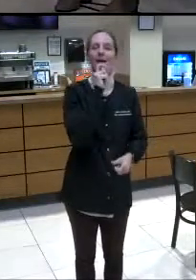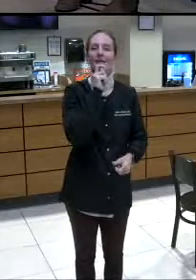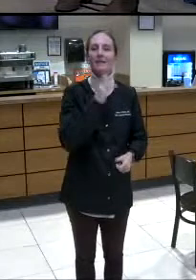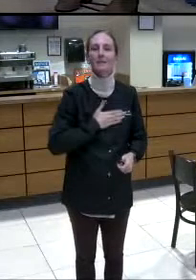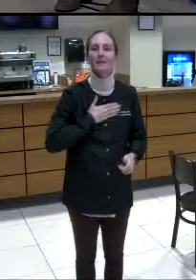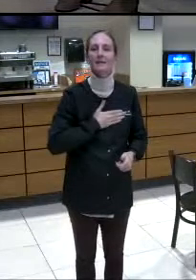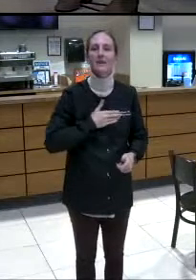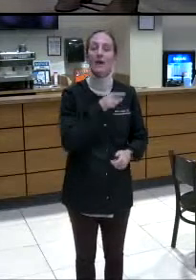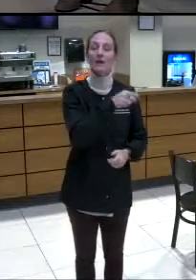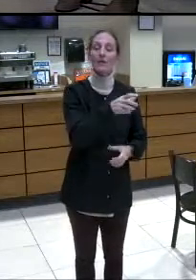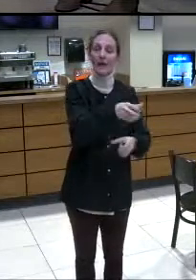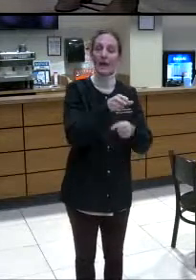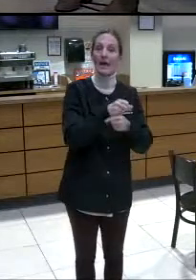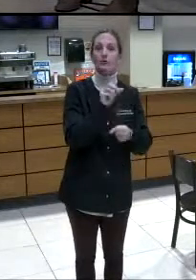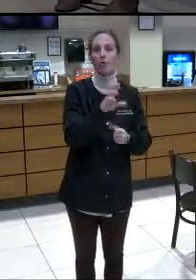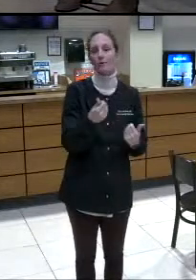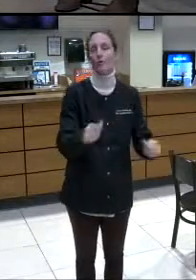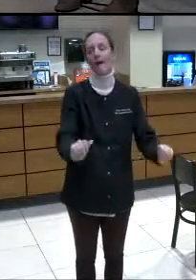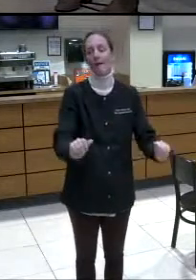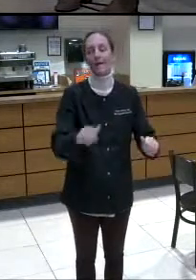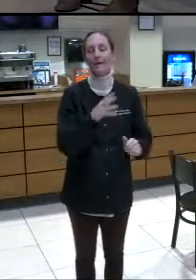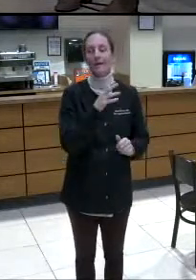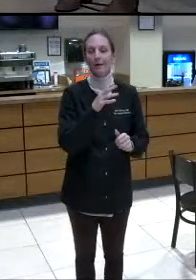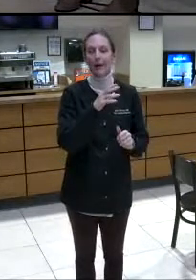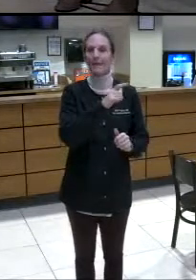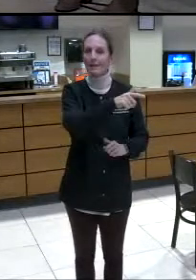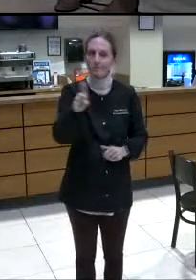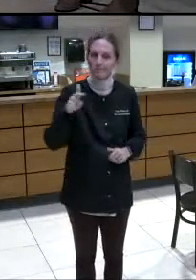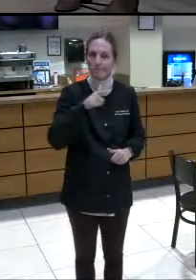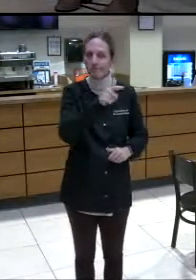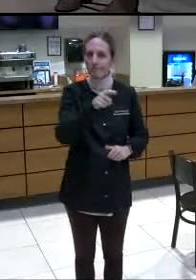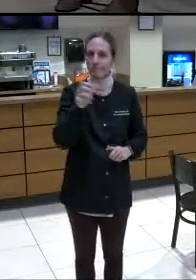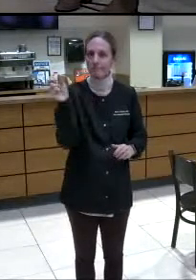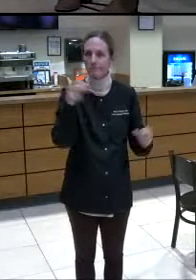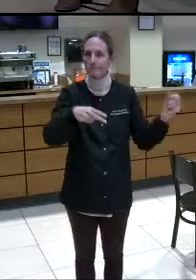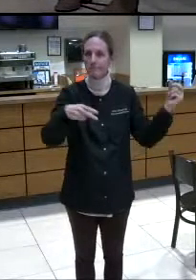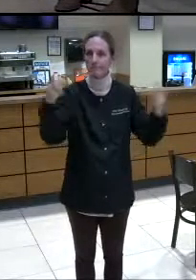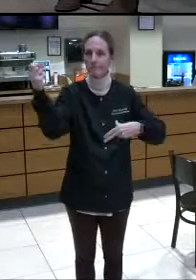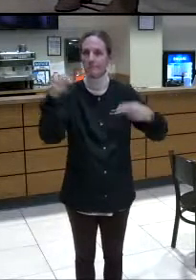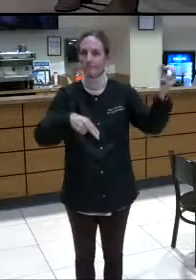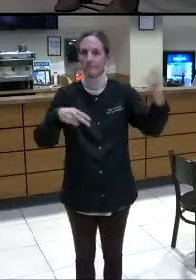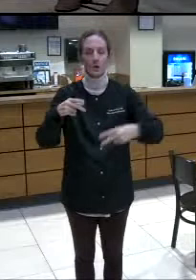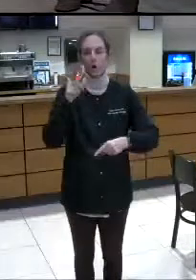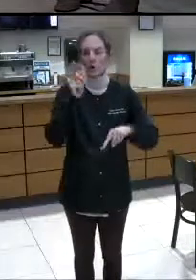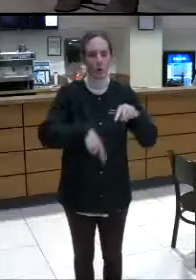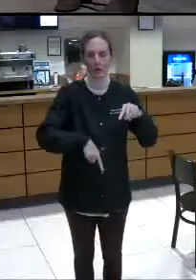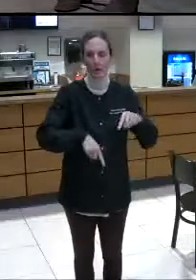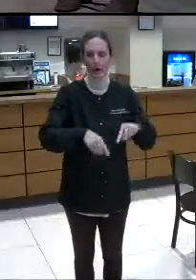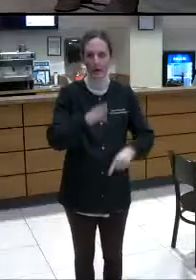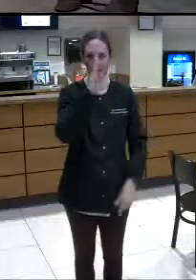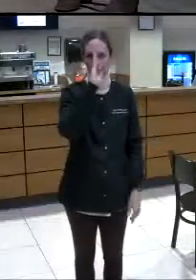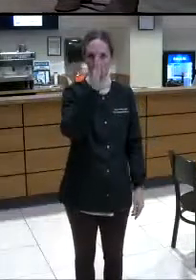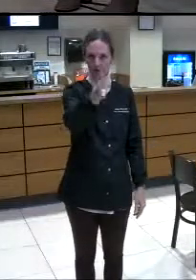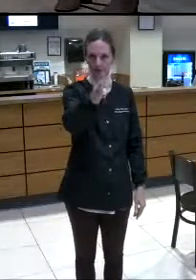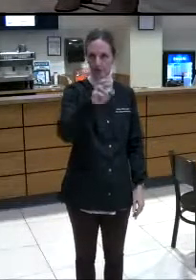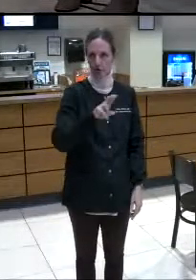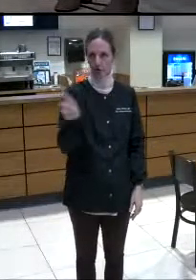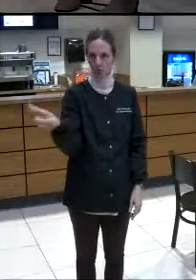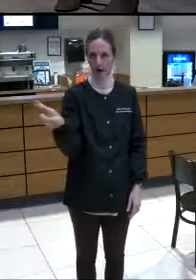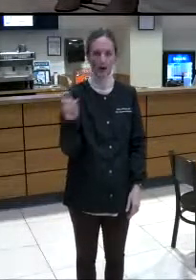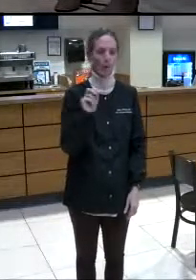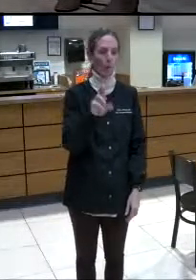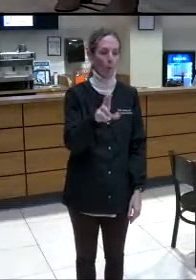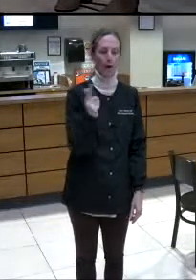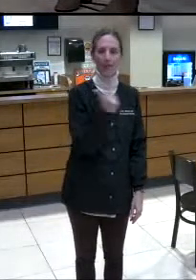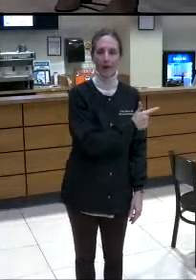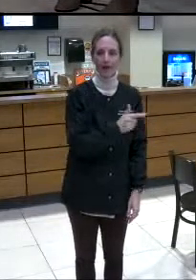They're going to catch it or try and catch it and then pass it along. The only rule is that you can't pass it directly to the person to your right or to your